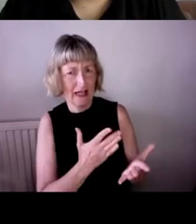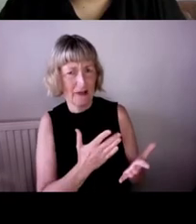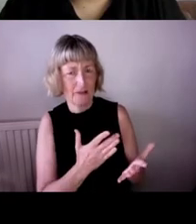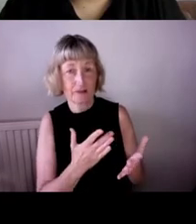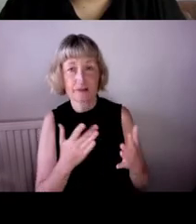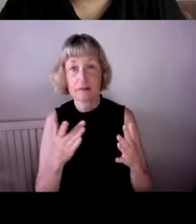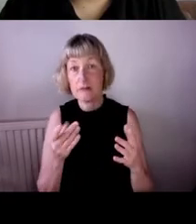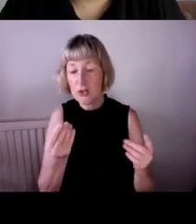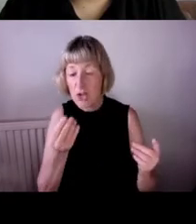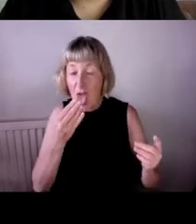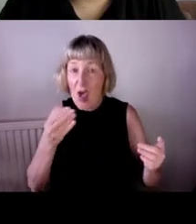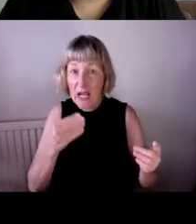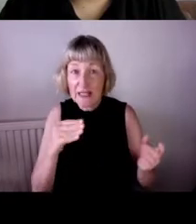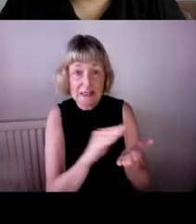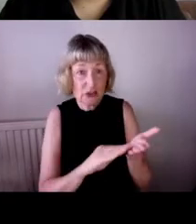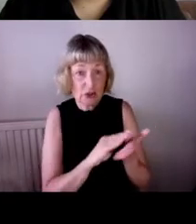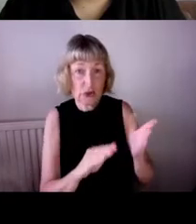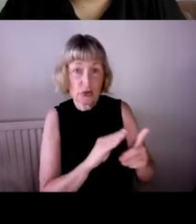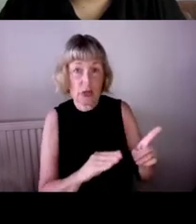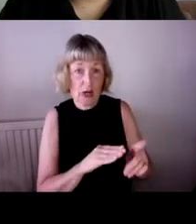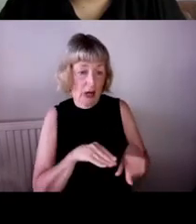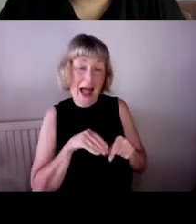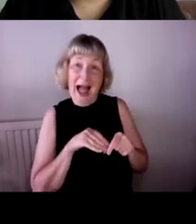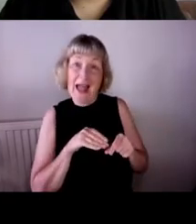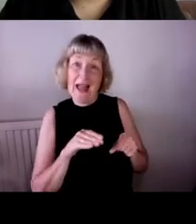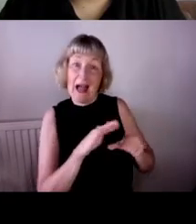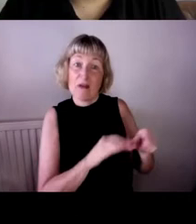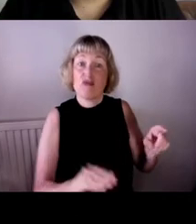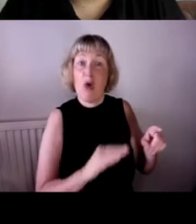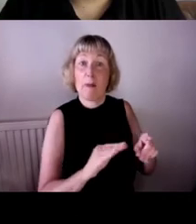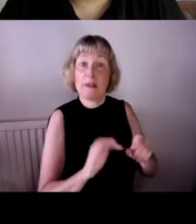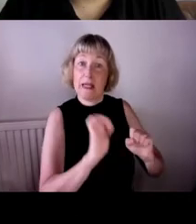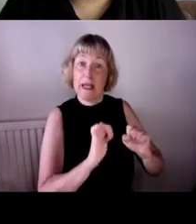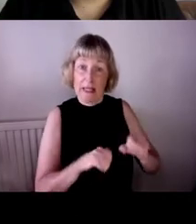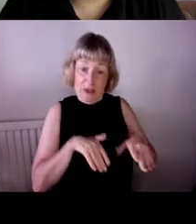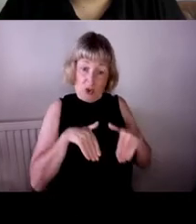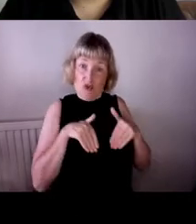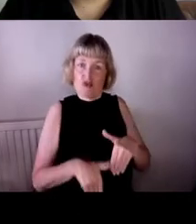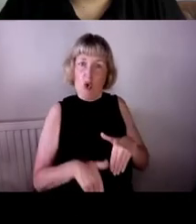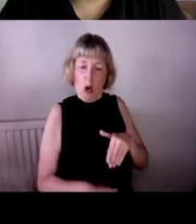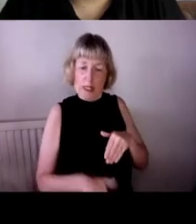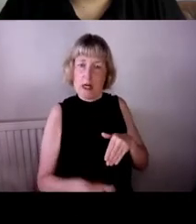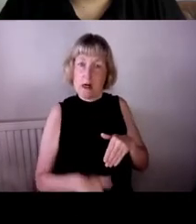the tissues and scrubs vigorously in the region of Ernest's groin. He watches, blinking rapidly.